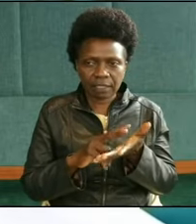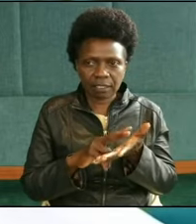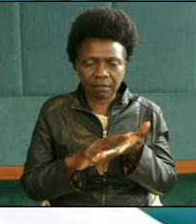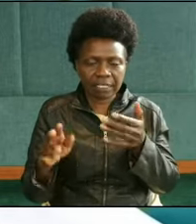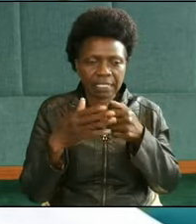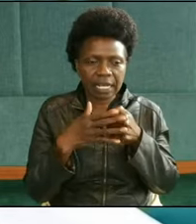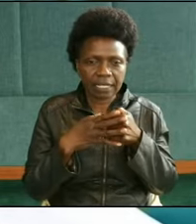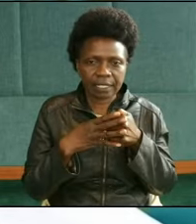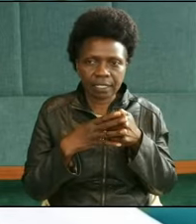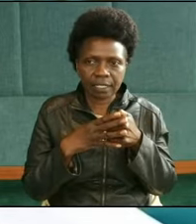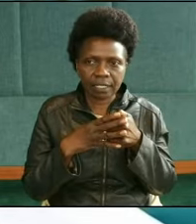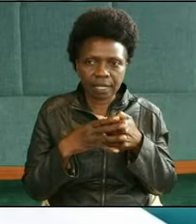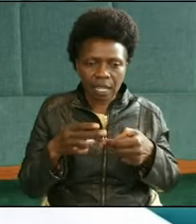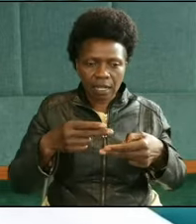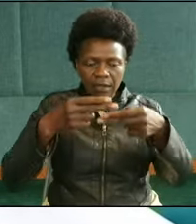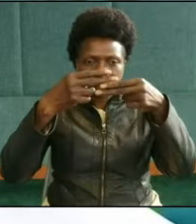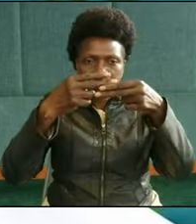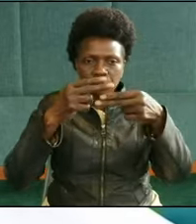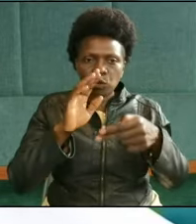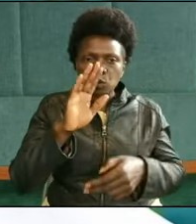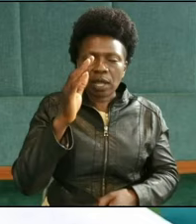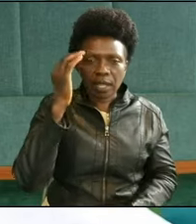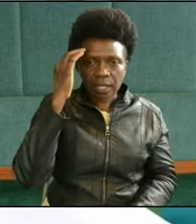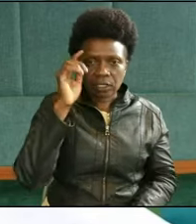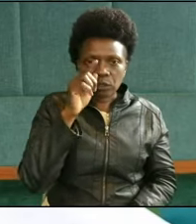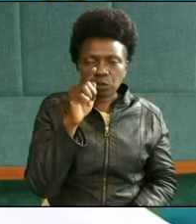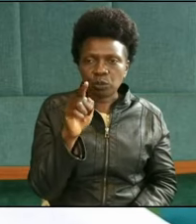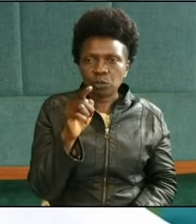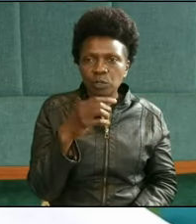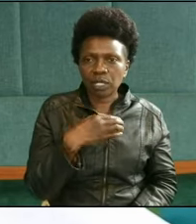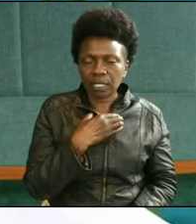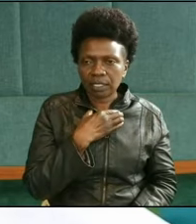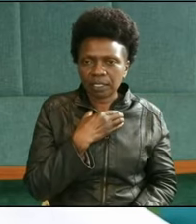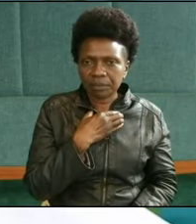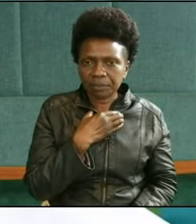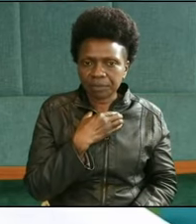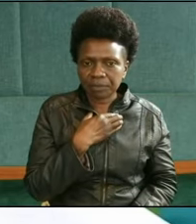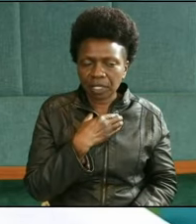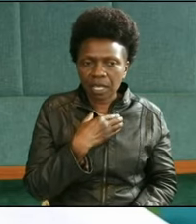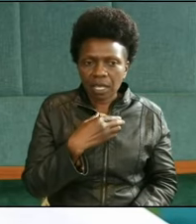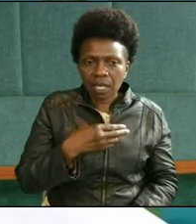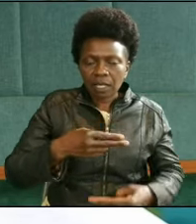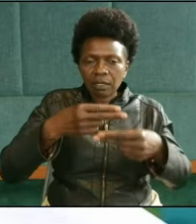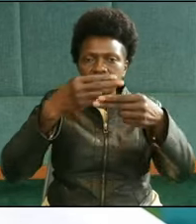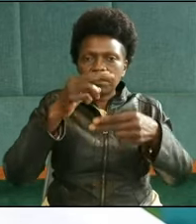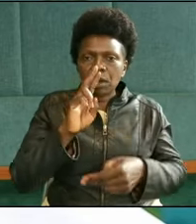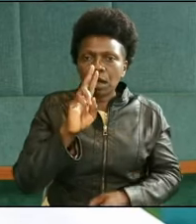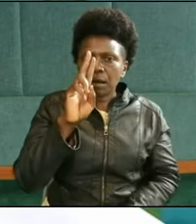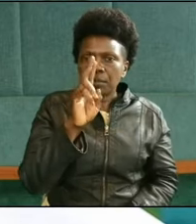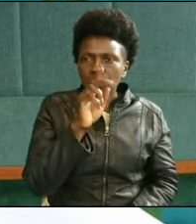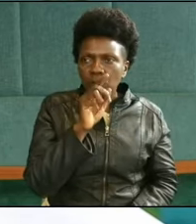Verse 9. "Lift up your heads, you gates. Lift them up,